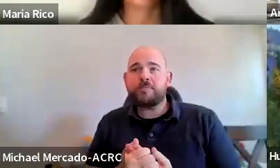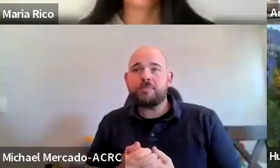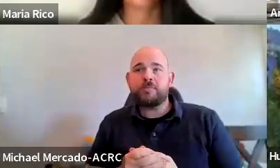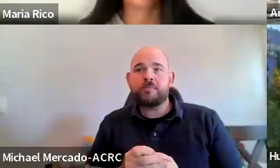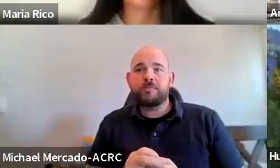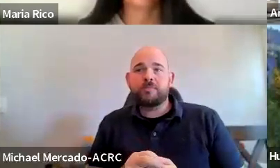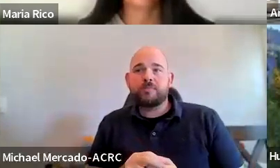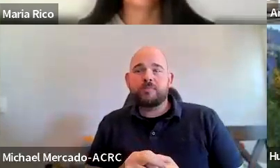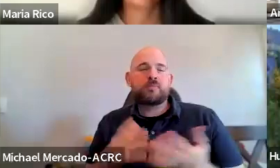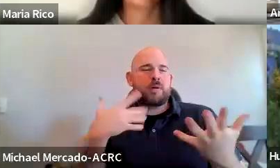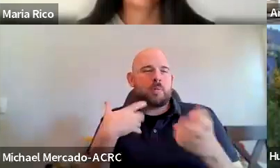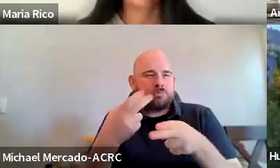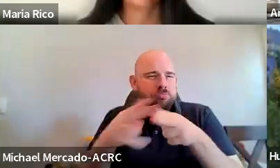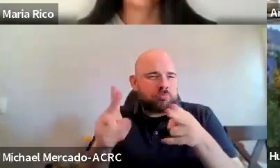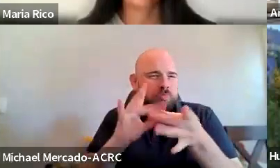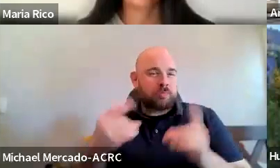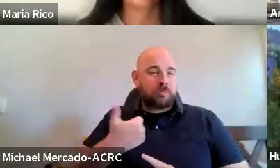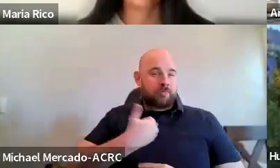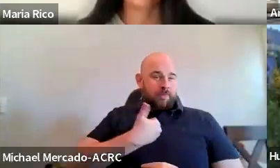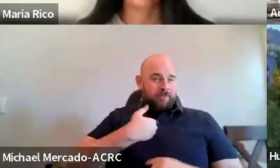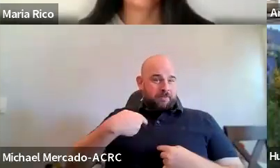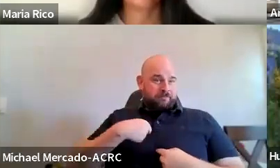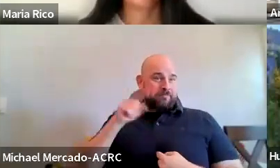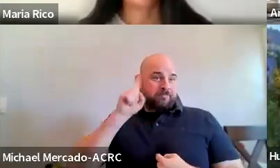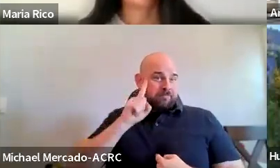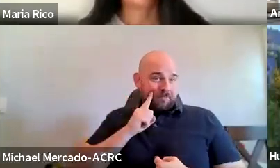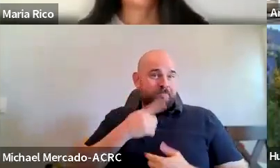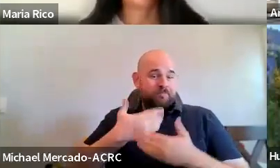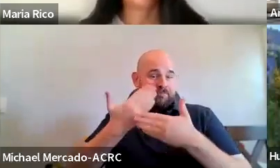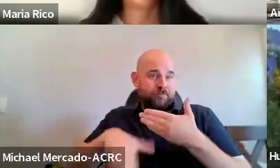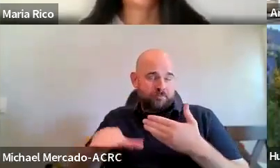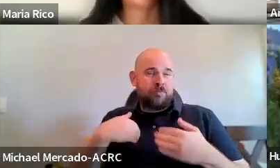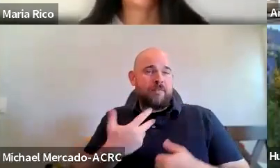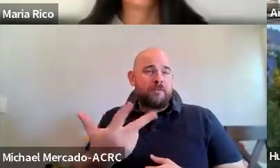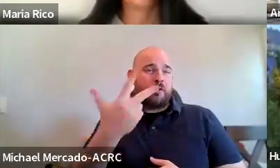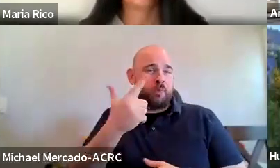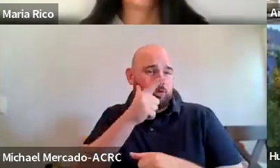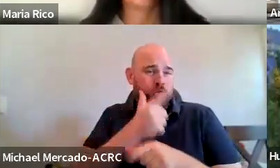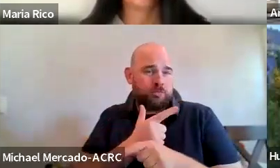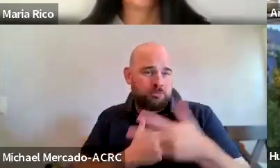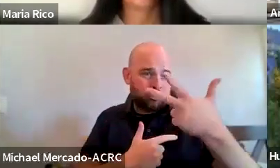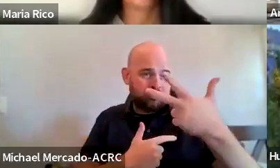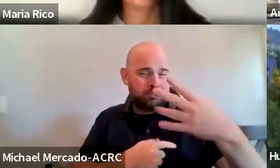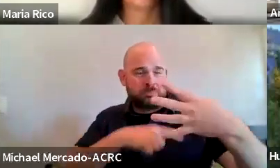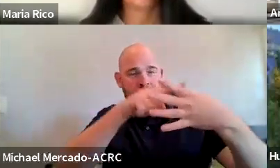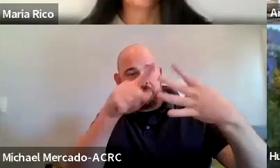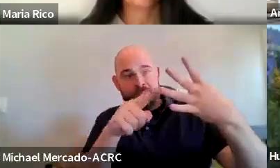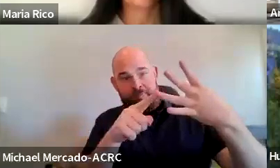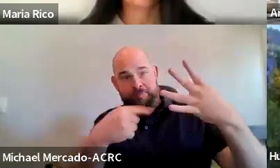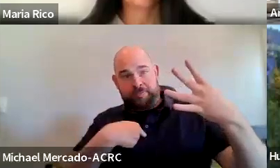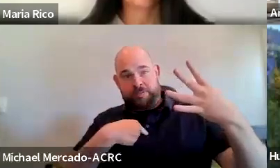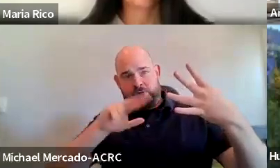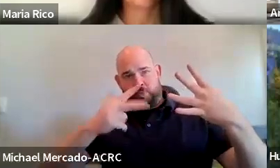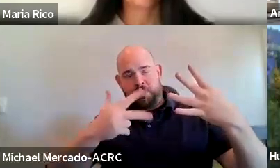relationship with friends and family, which therefore impacts their success academically. For me, I was born deaf.